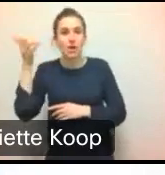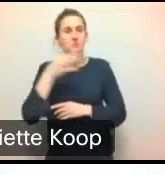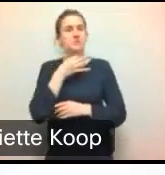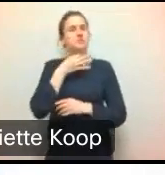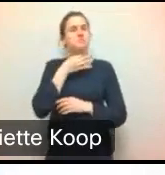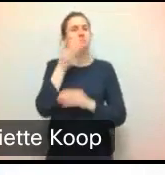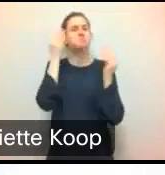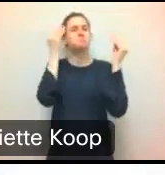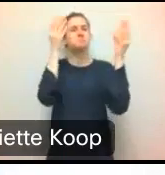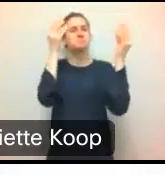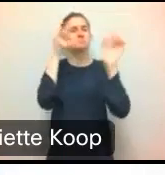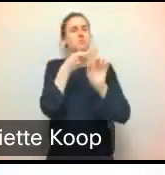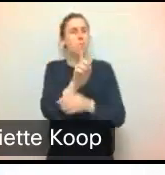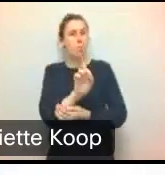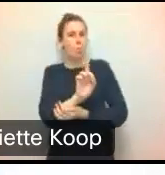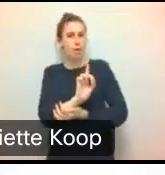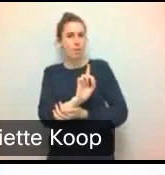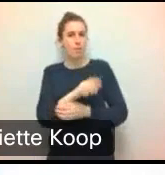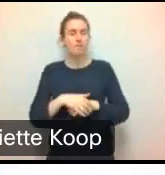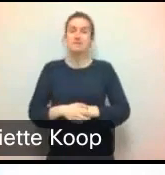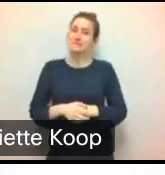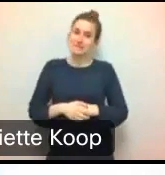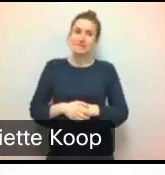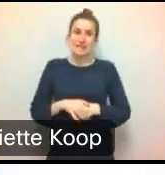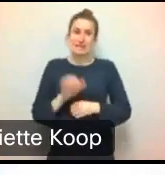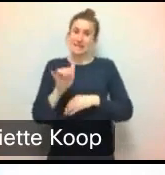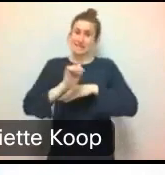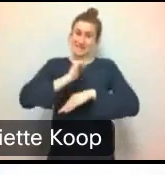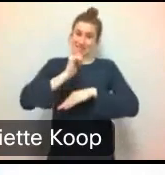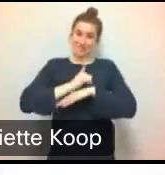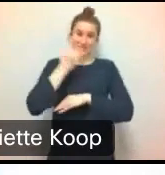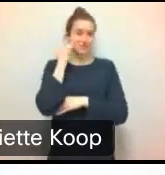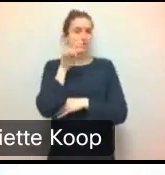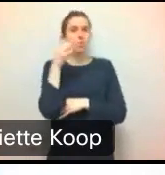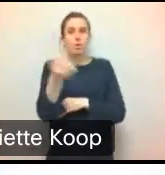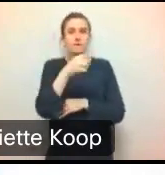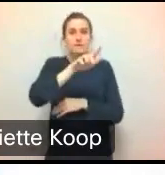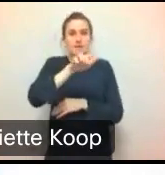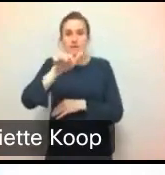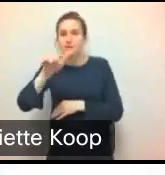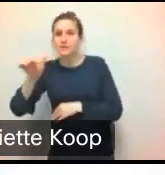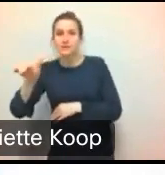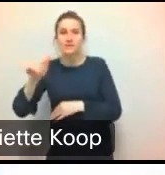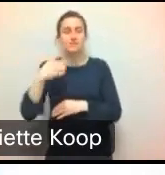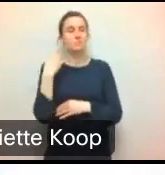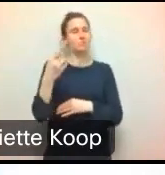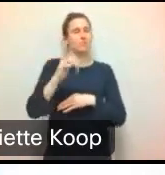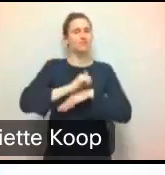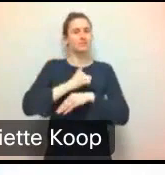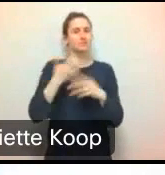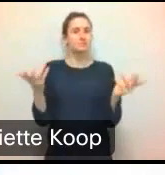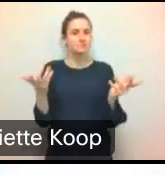from. There is a danger when you just click, click, click, click, click. And one of them is